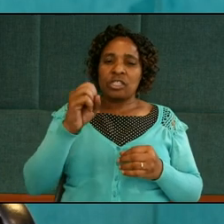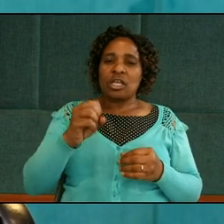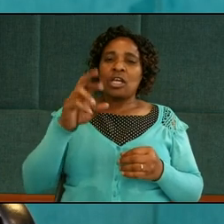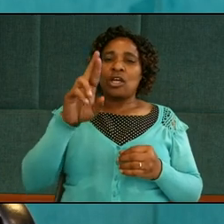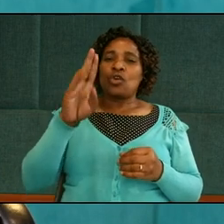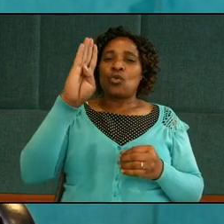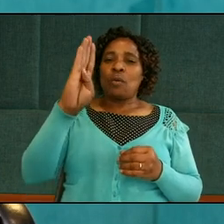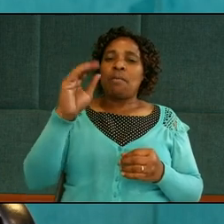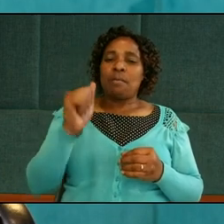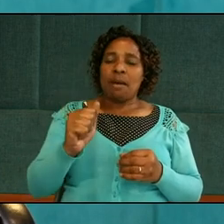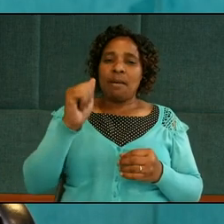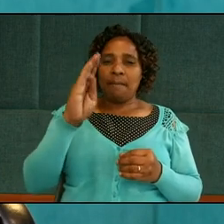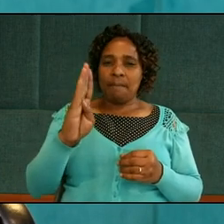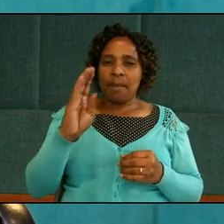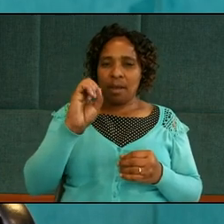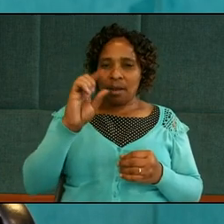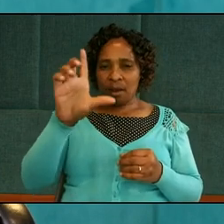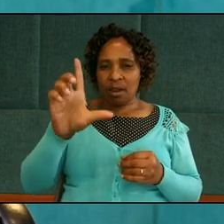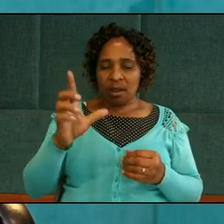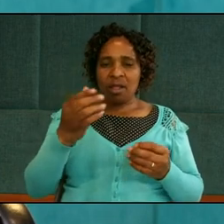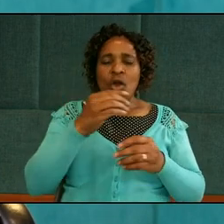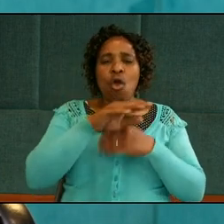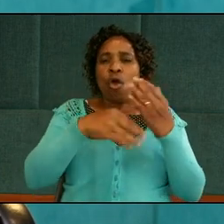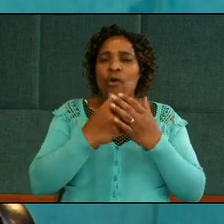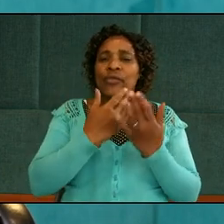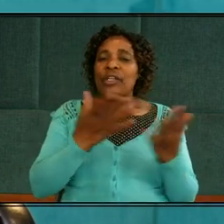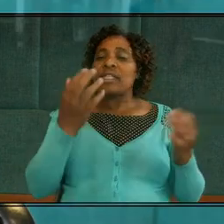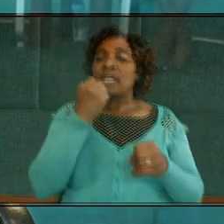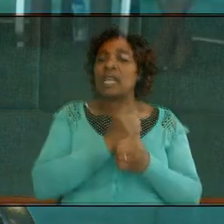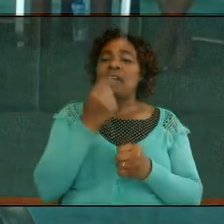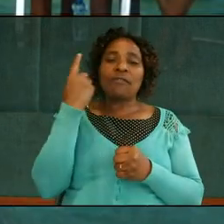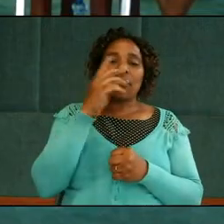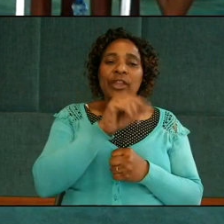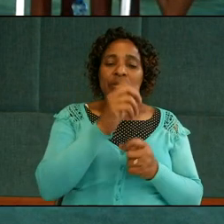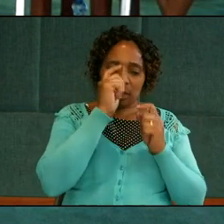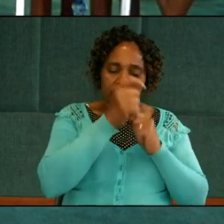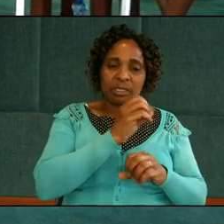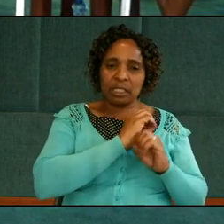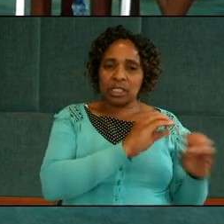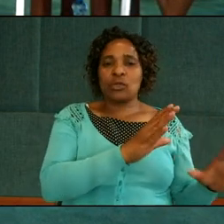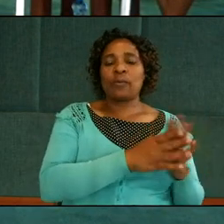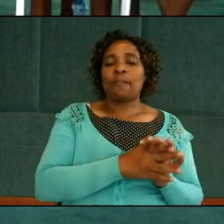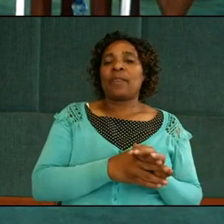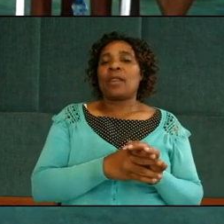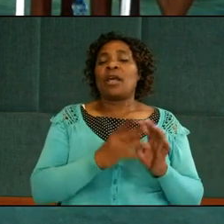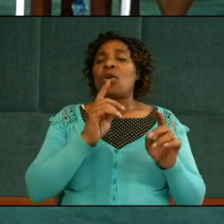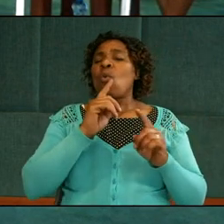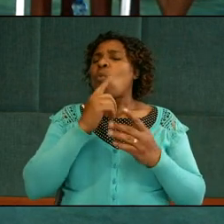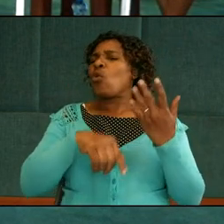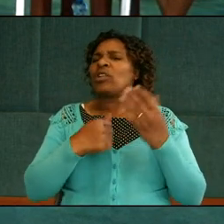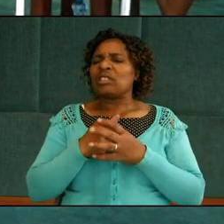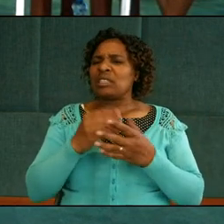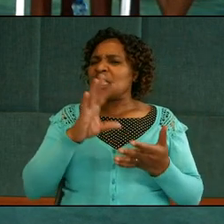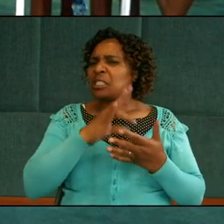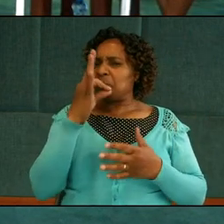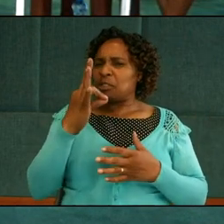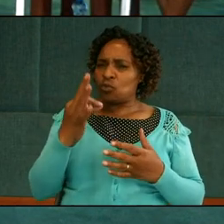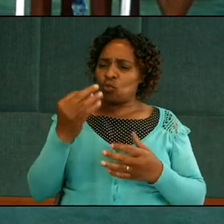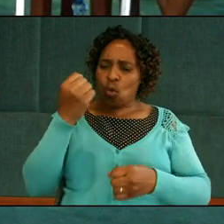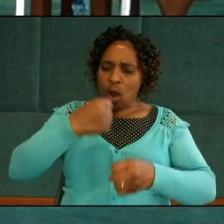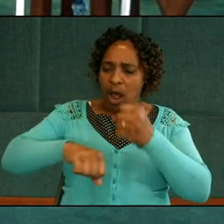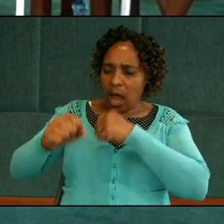is Gideon, in spite of all the good things he had done for them. So what role does the spiritual leader